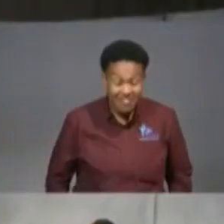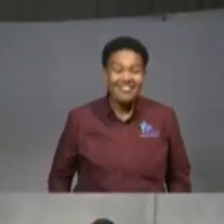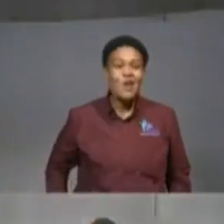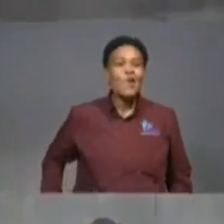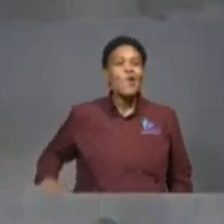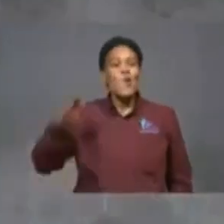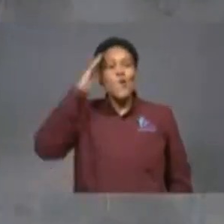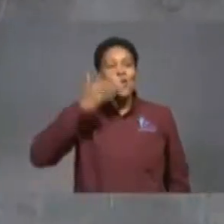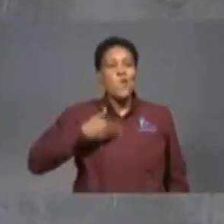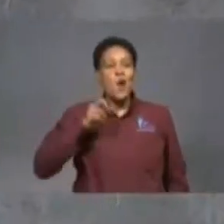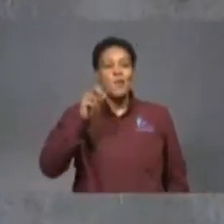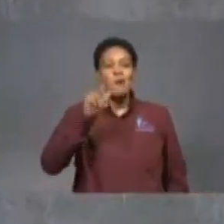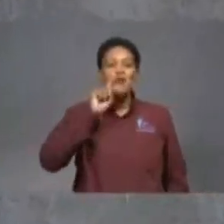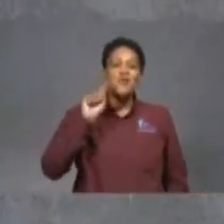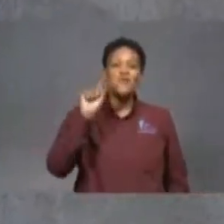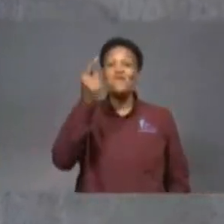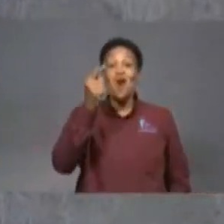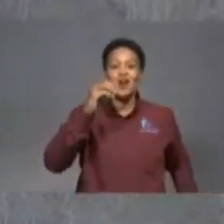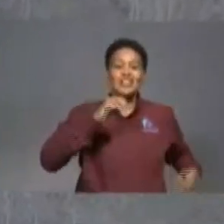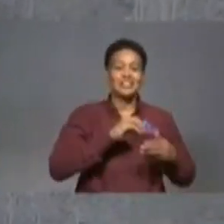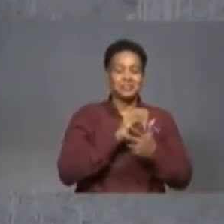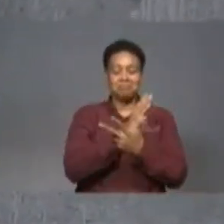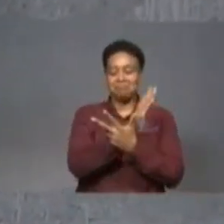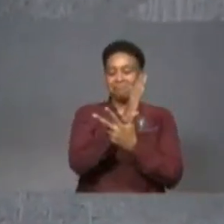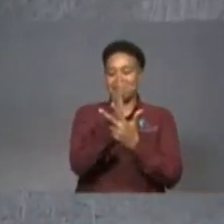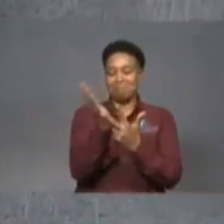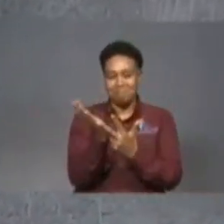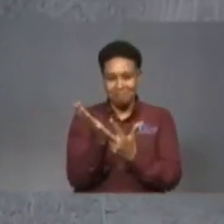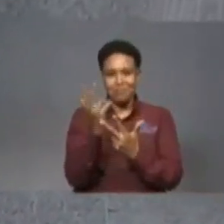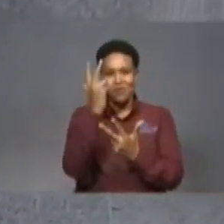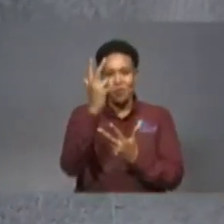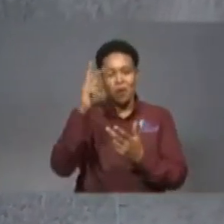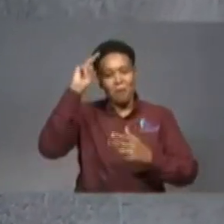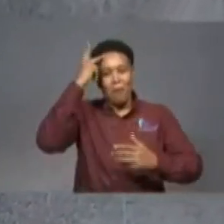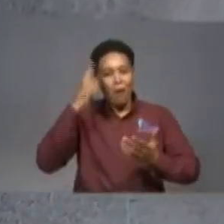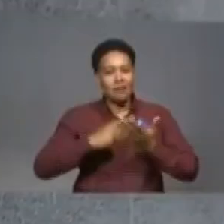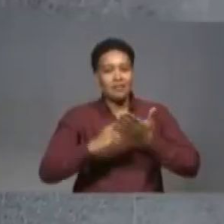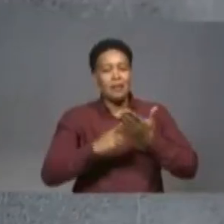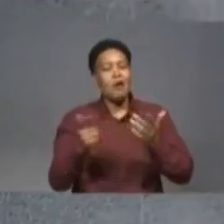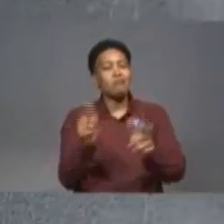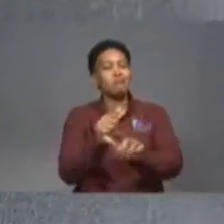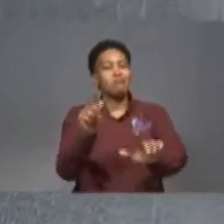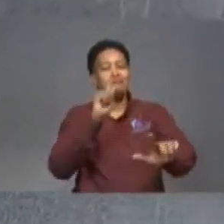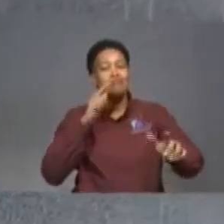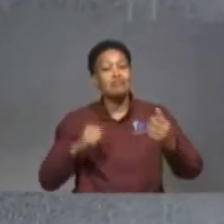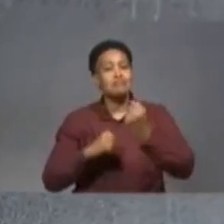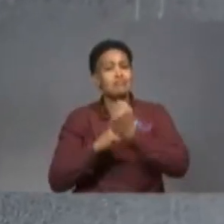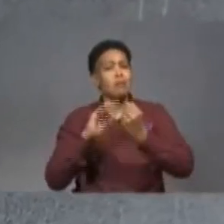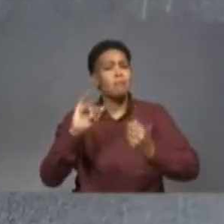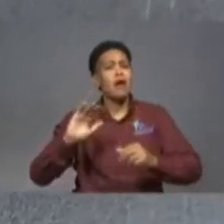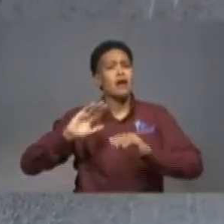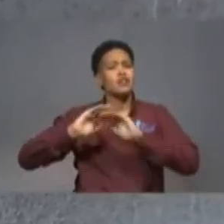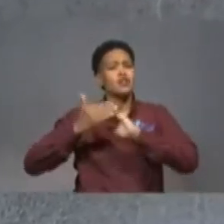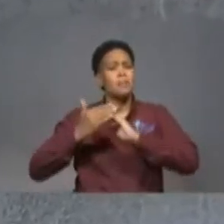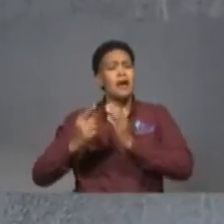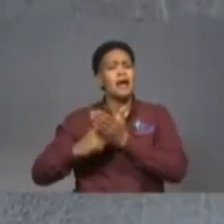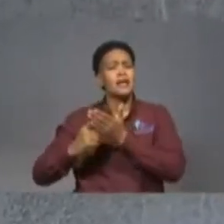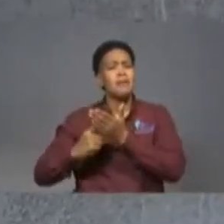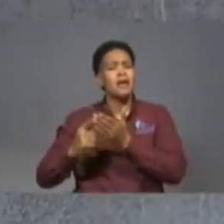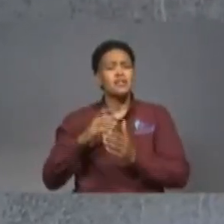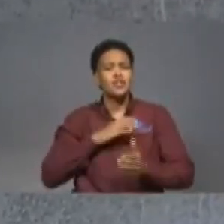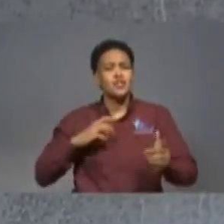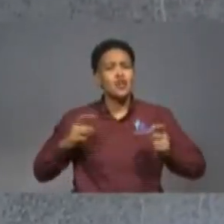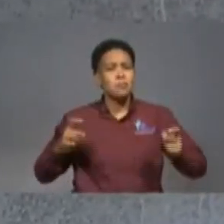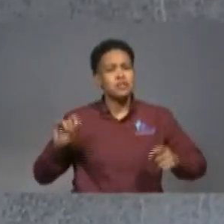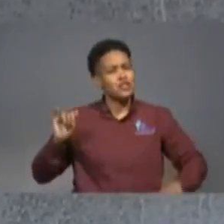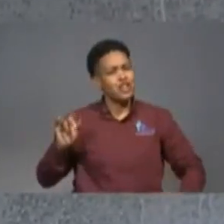Welcome back to the first in a series of 3 political debates being facilitated by the Jamaica Debates Commission. If you're just